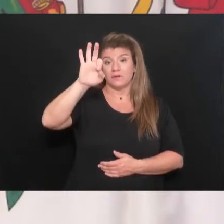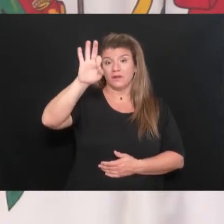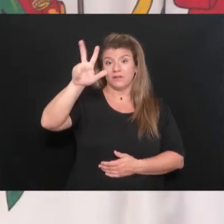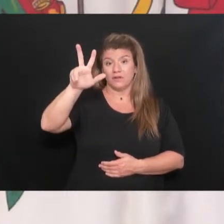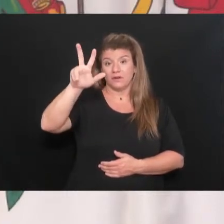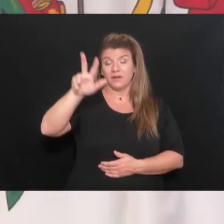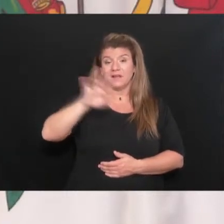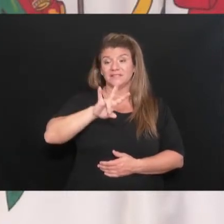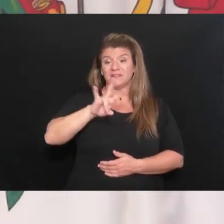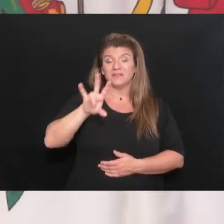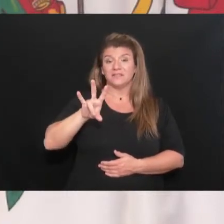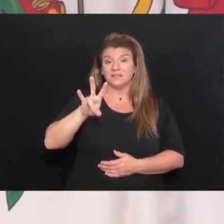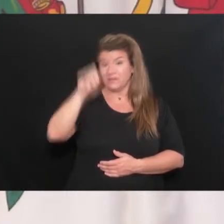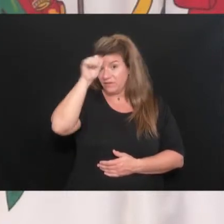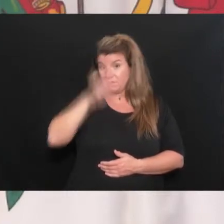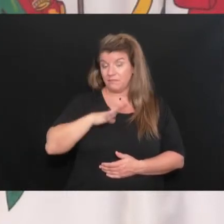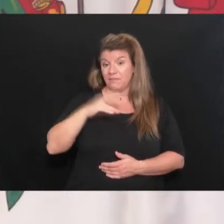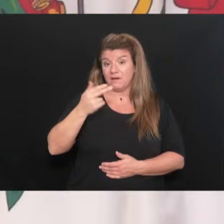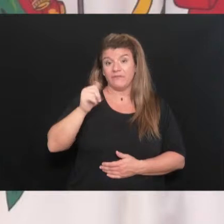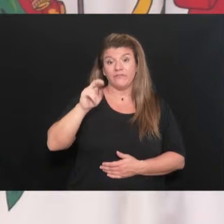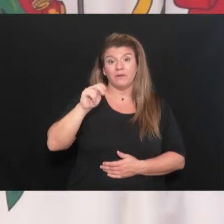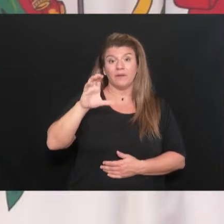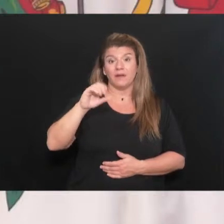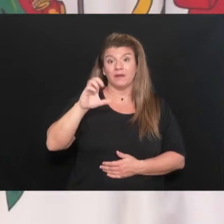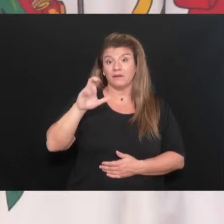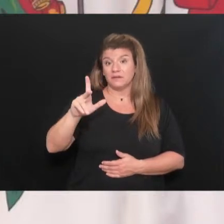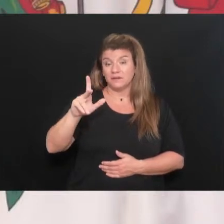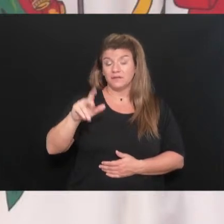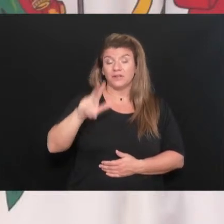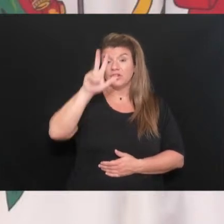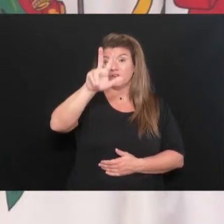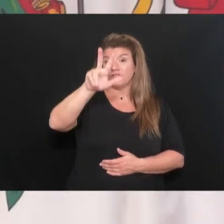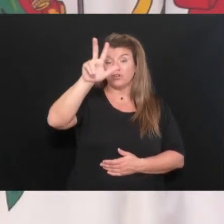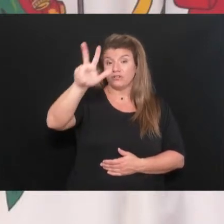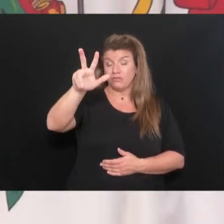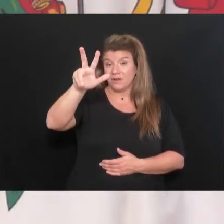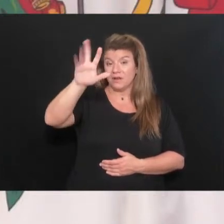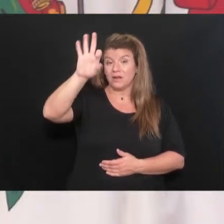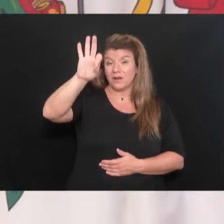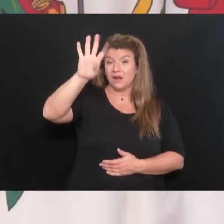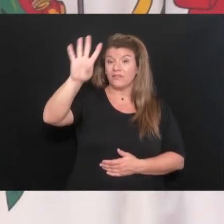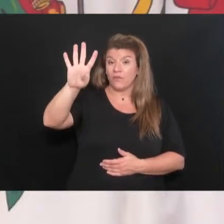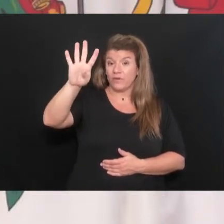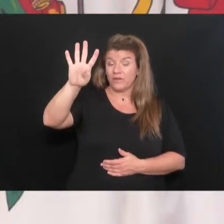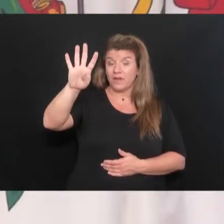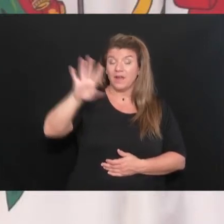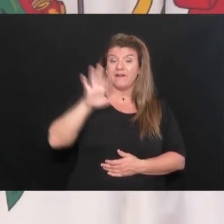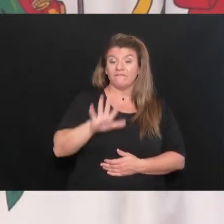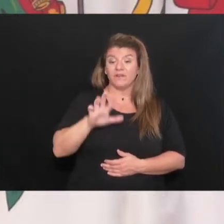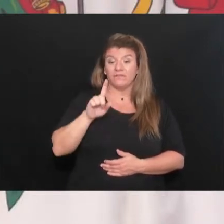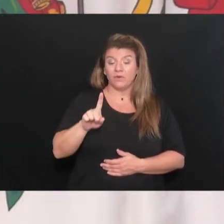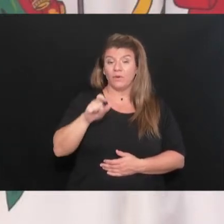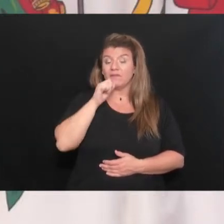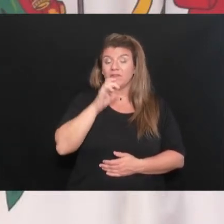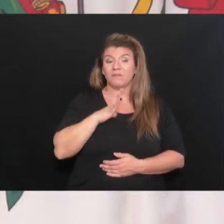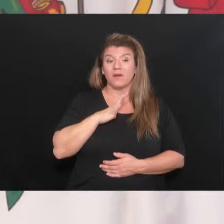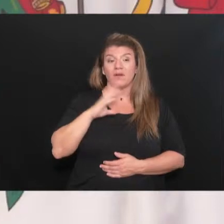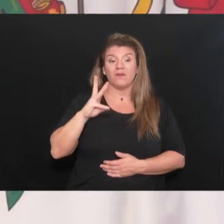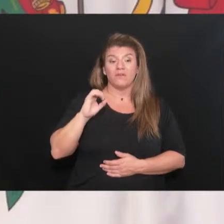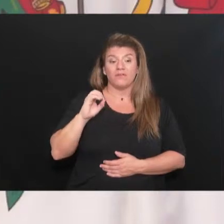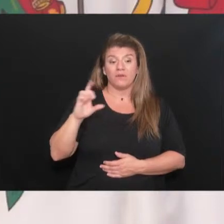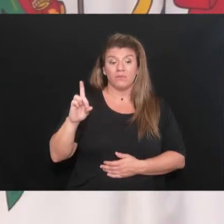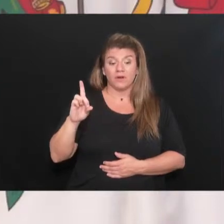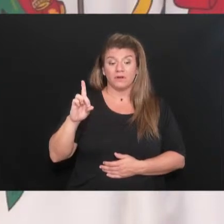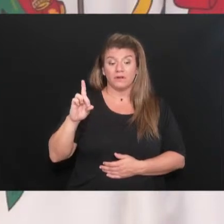death, a 77-year-old male from Hancock County. Our 3,394th death, a 51-year-old female from Wood